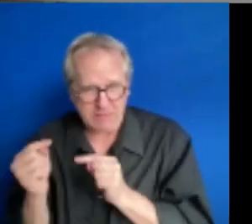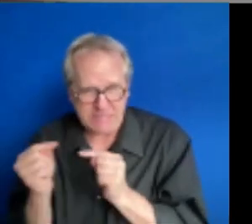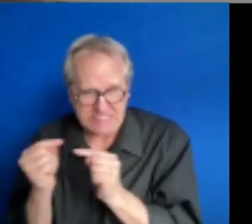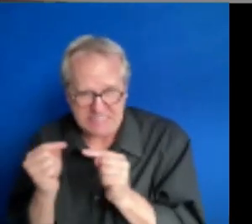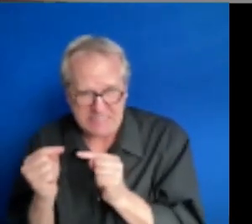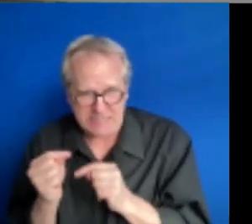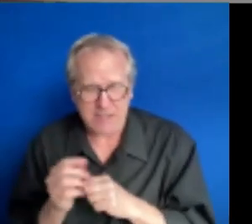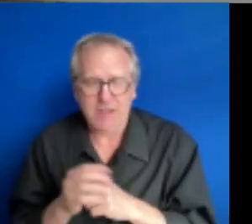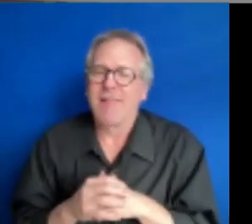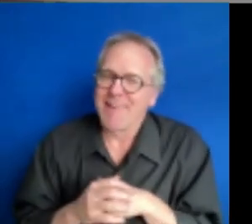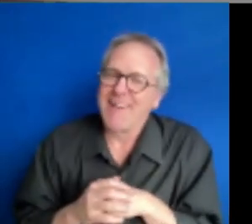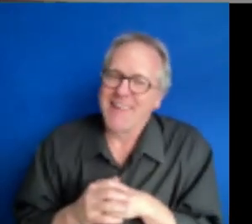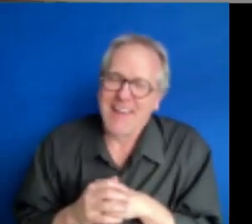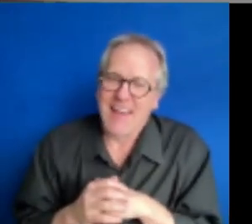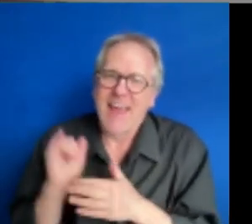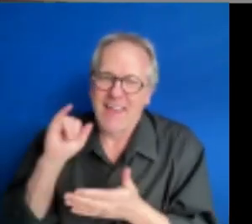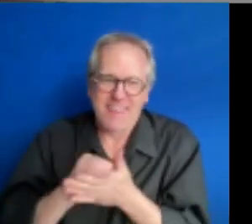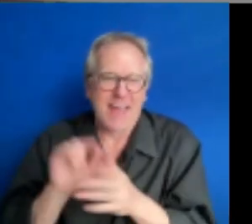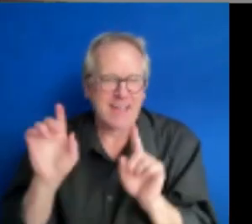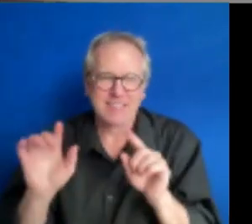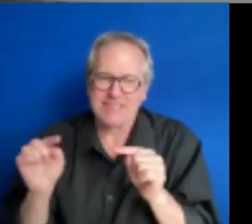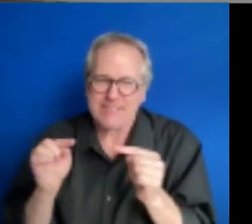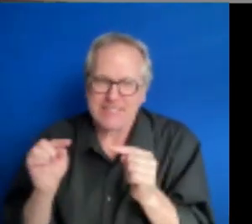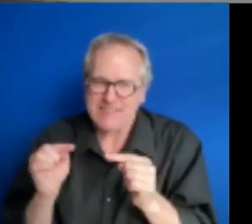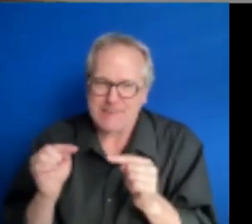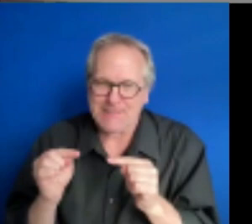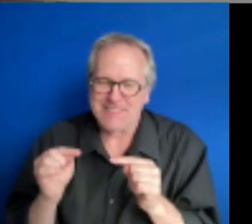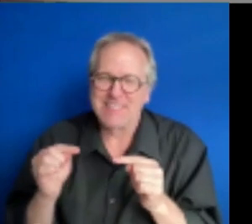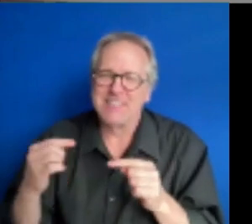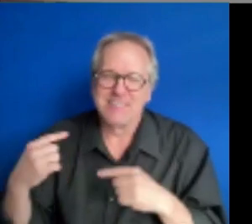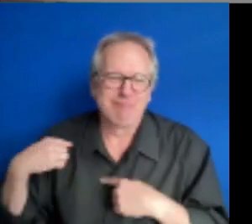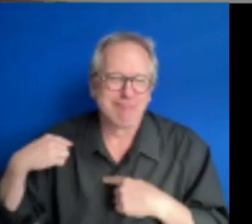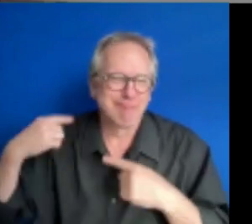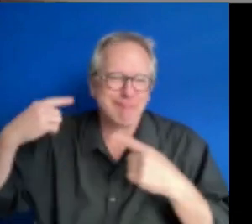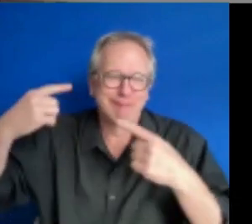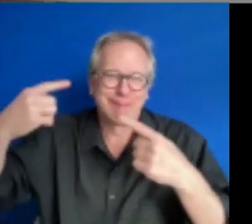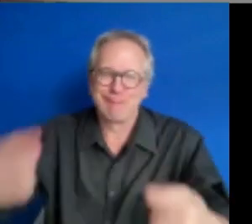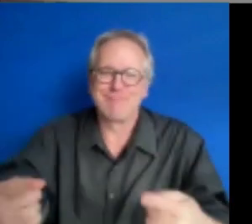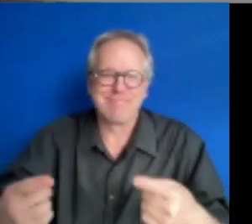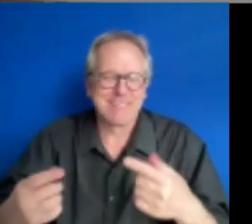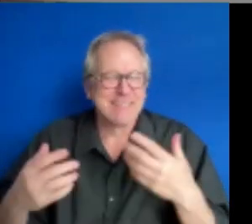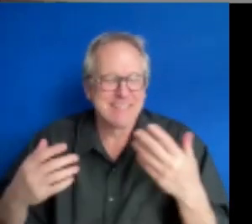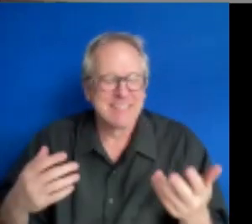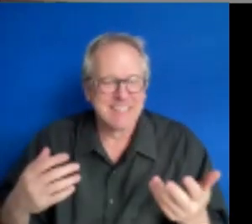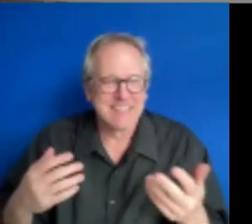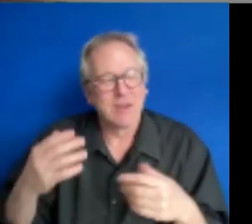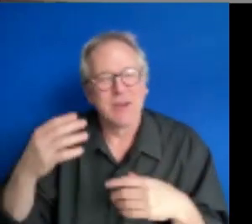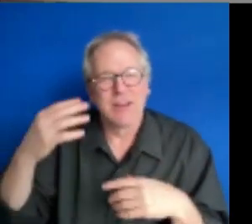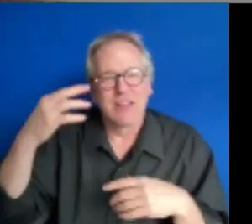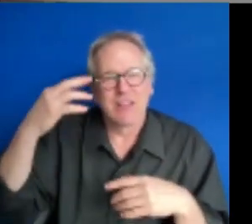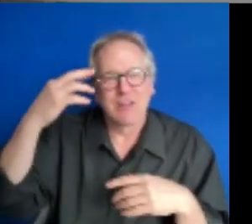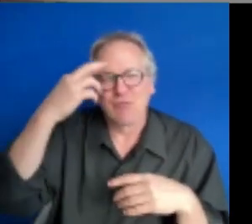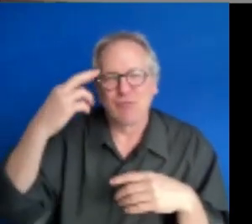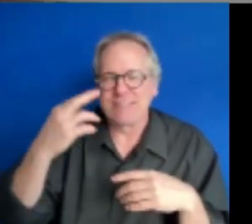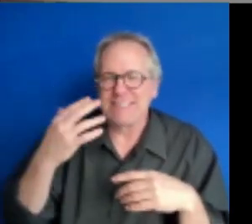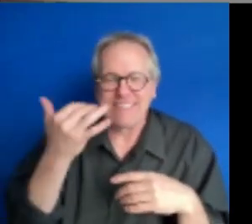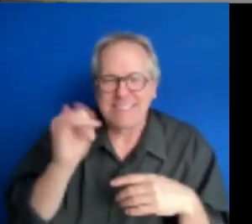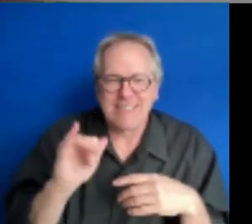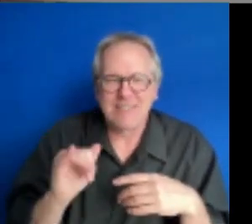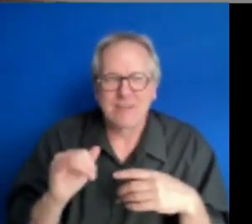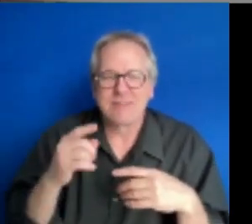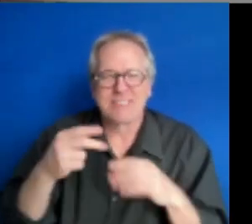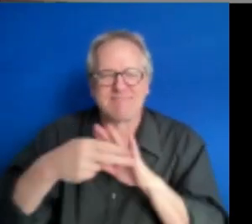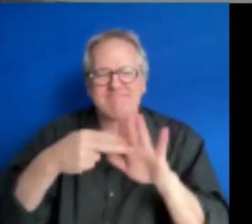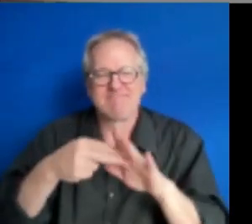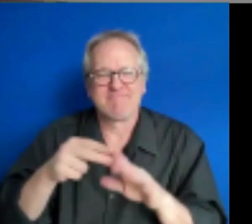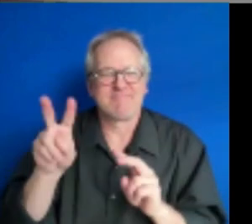you know, and that is a tension that has existed for as long as I think the movement has. And I think a lot of it still has to do with the